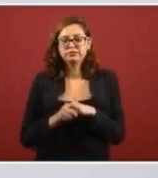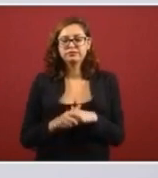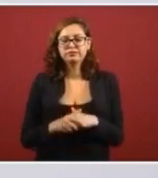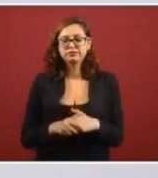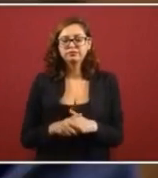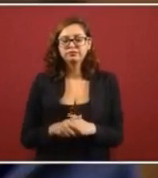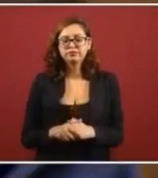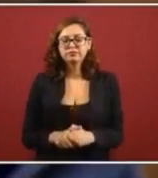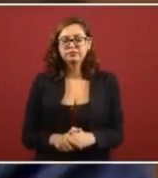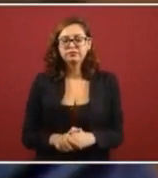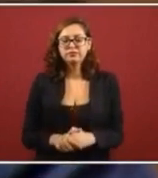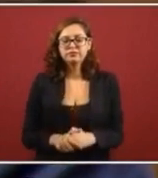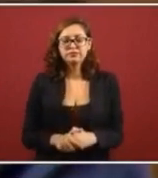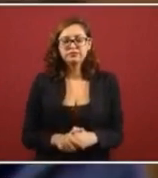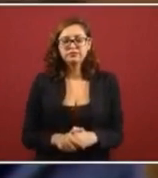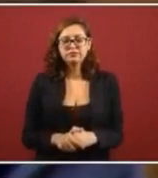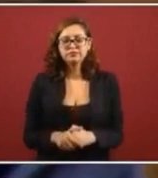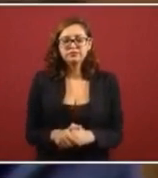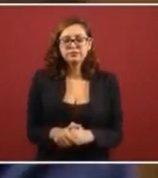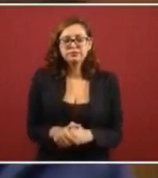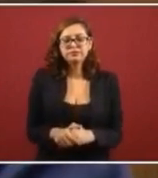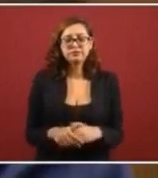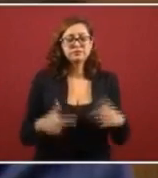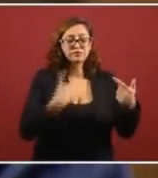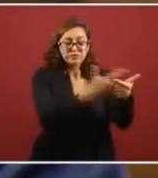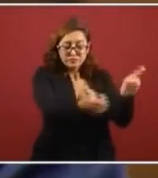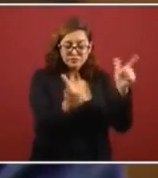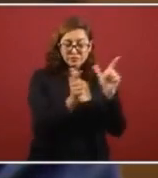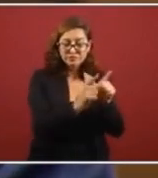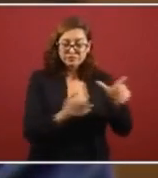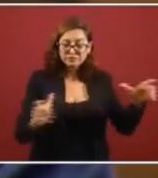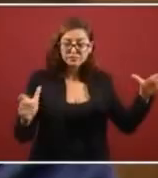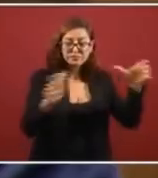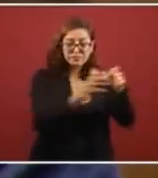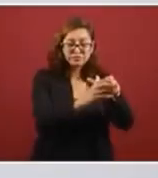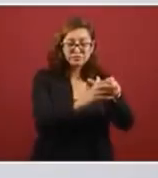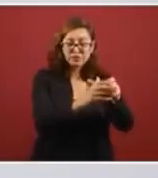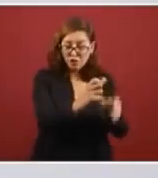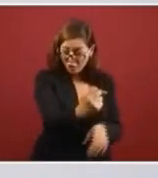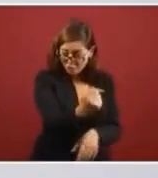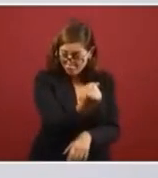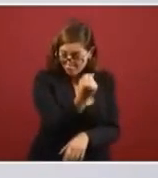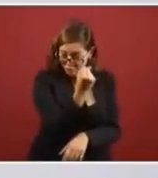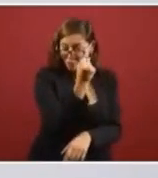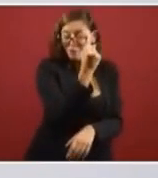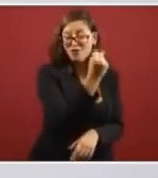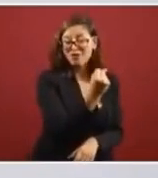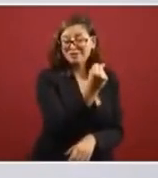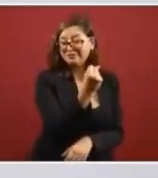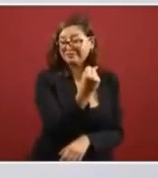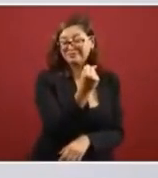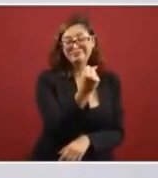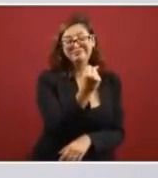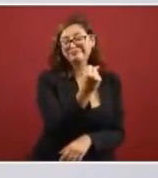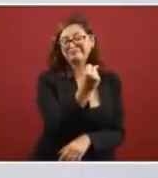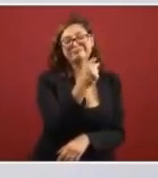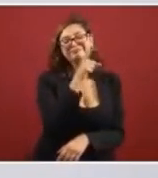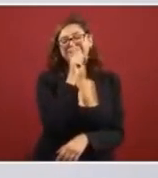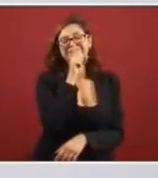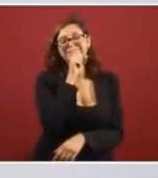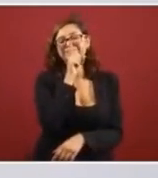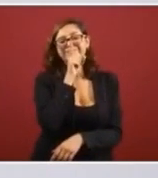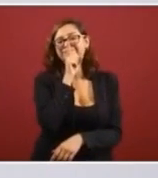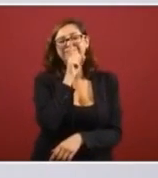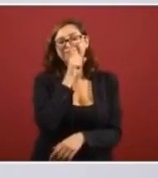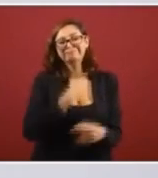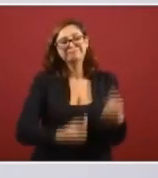so that they not be able to create a group or affection with the force of the reactionaries